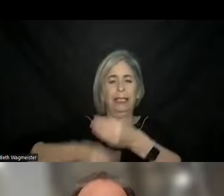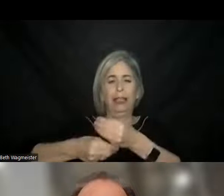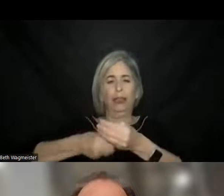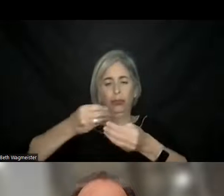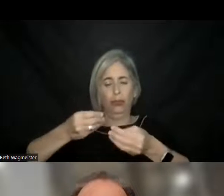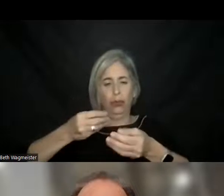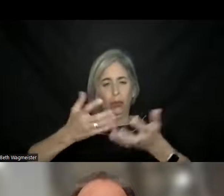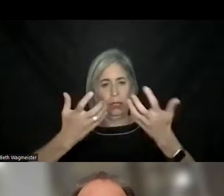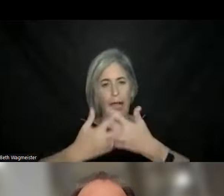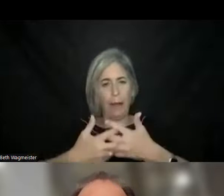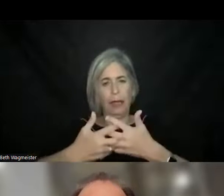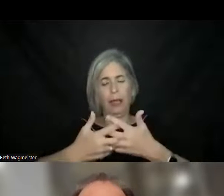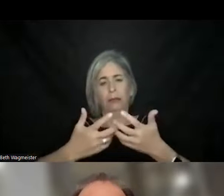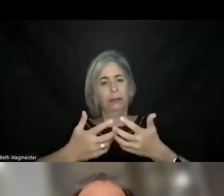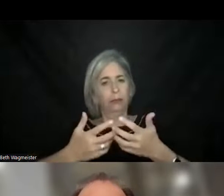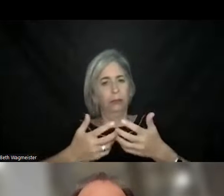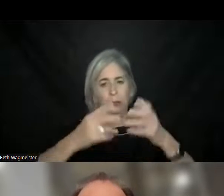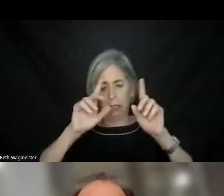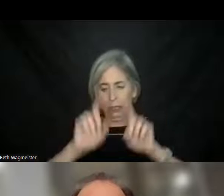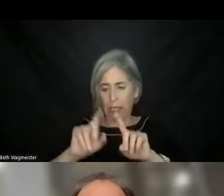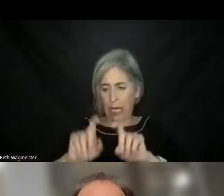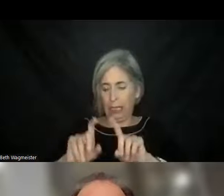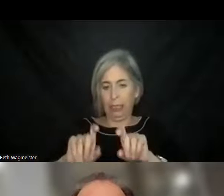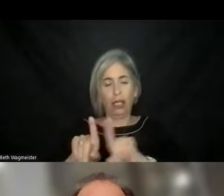to accommodate potentially independent testing